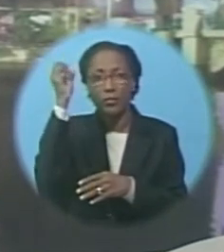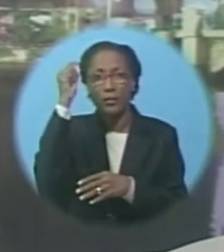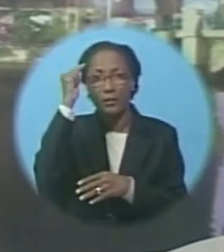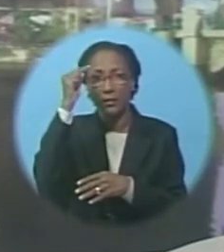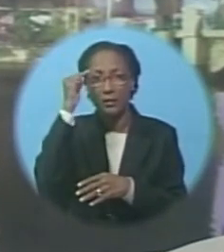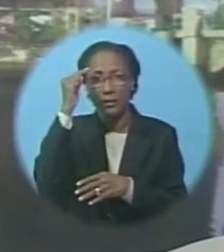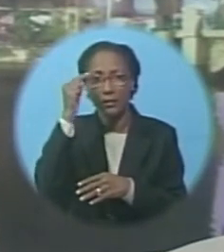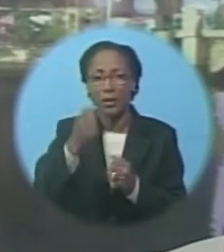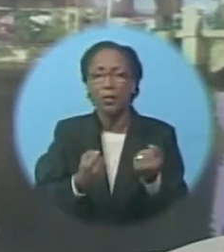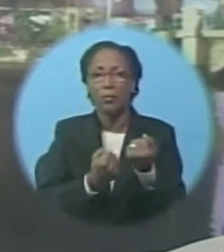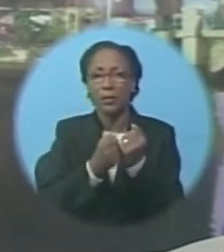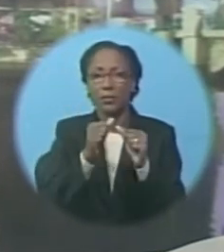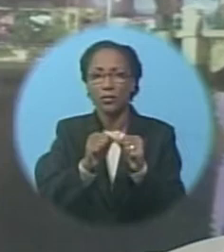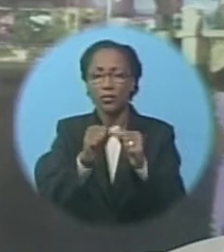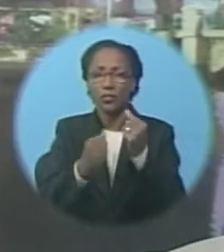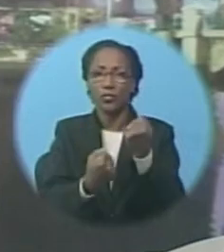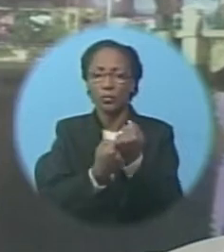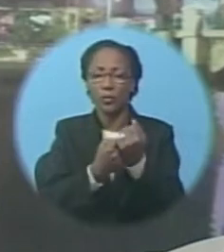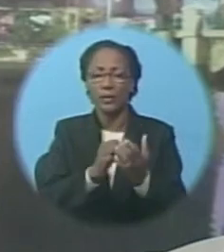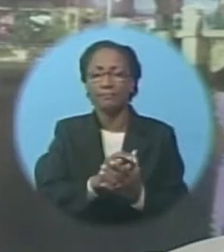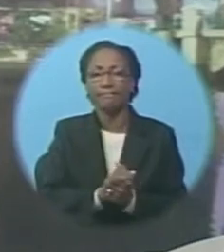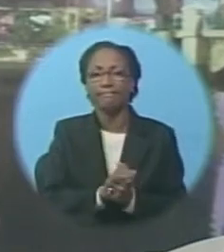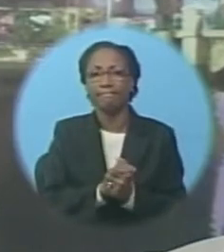continued support to the cause.